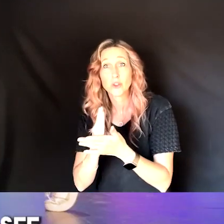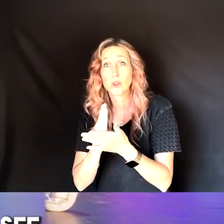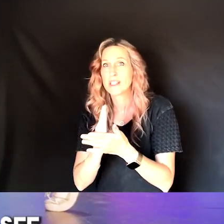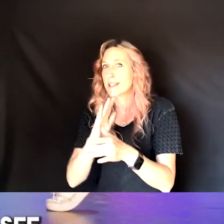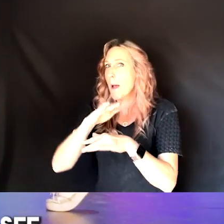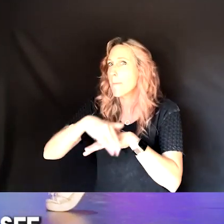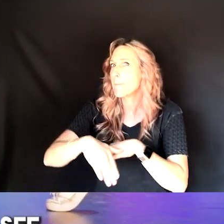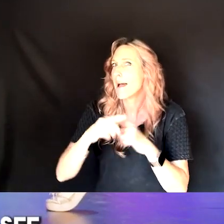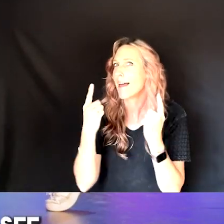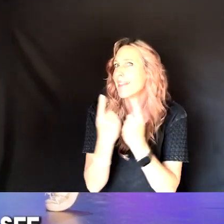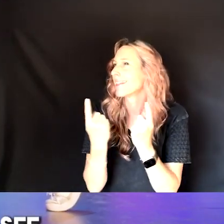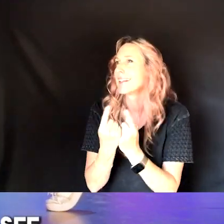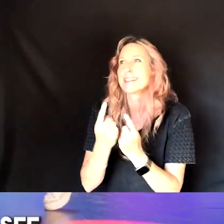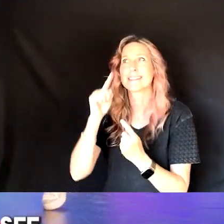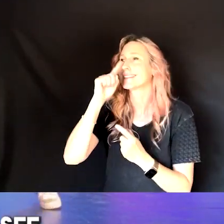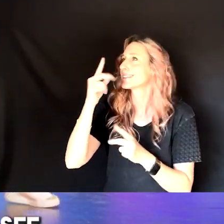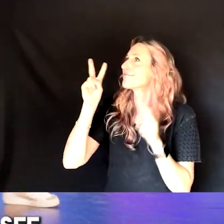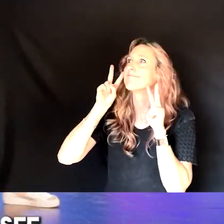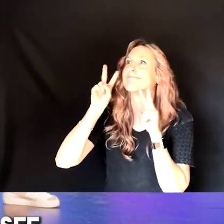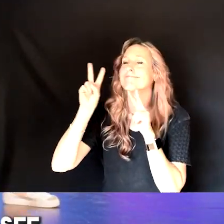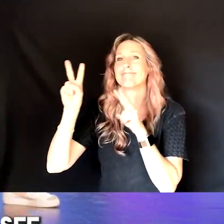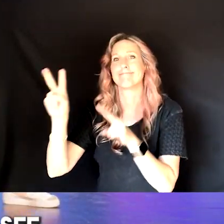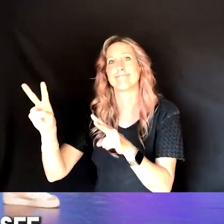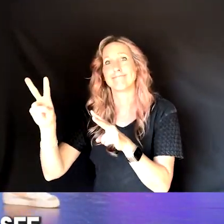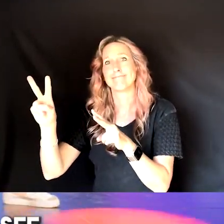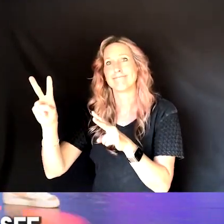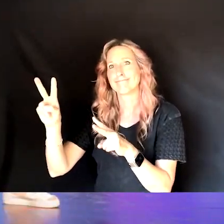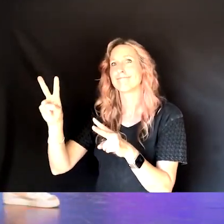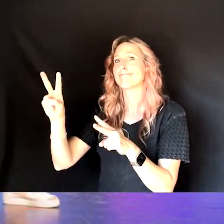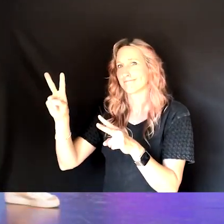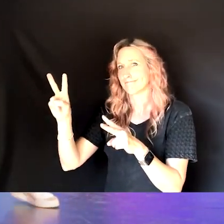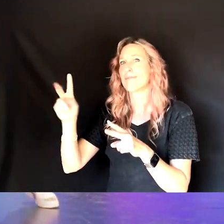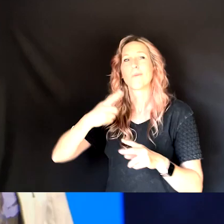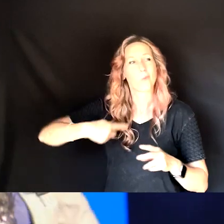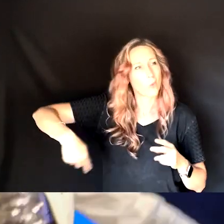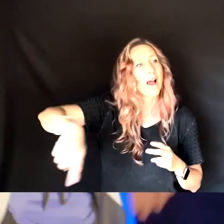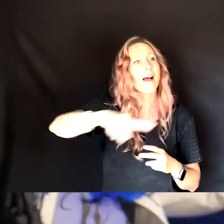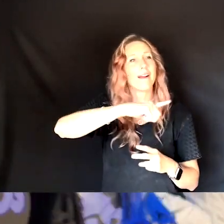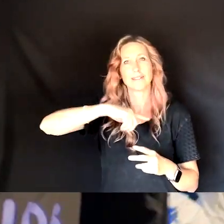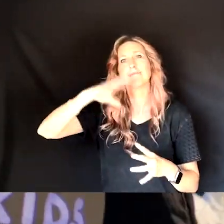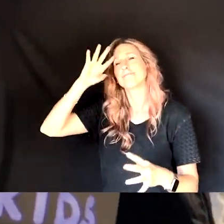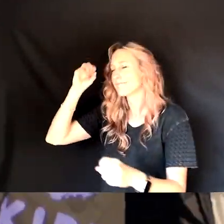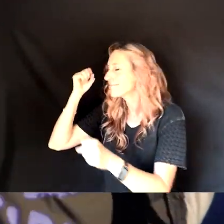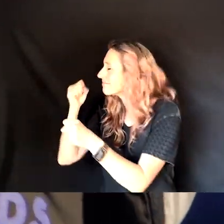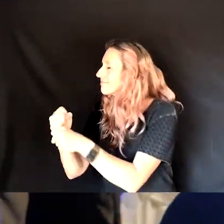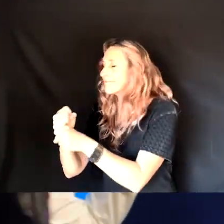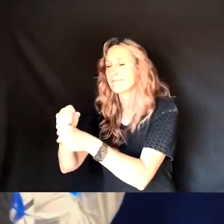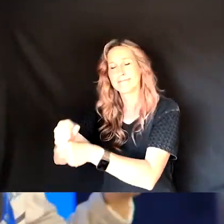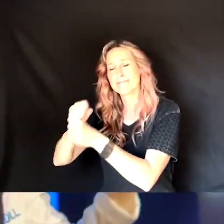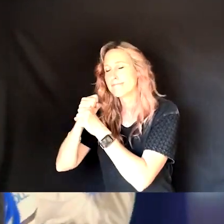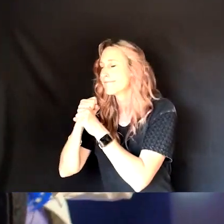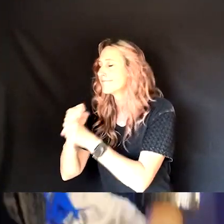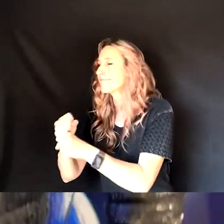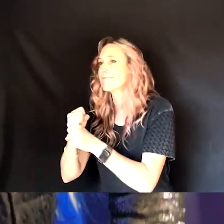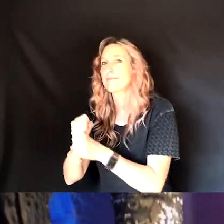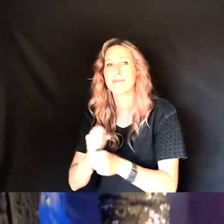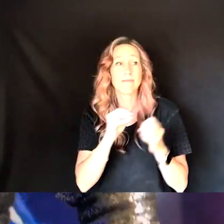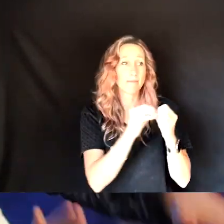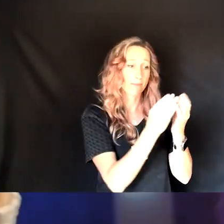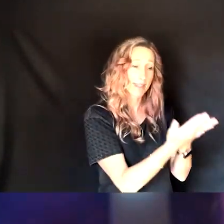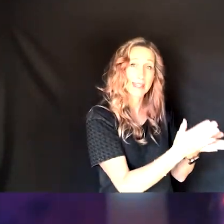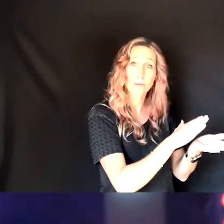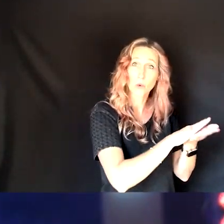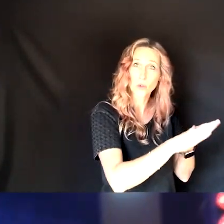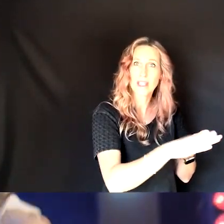and assurance about what we do not see. We are about faith. We are about